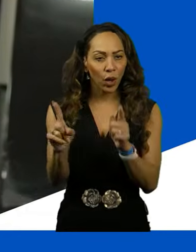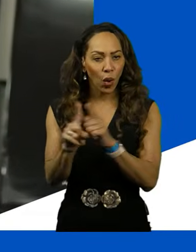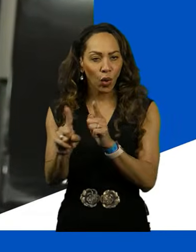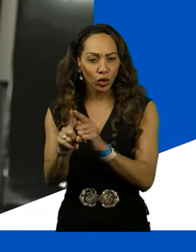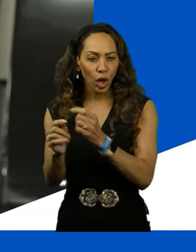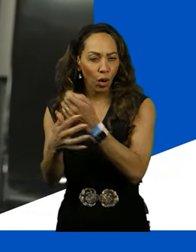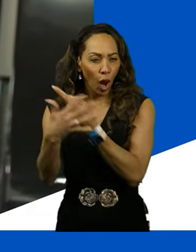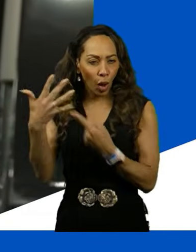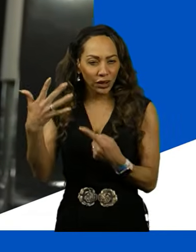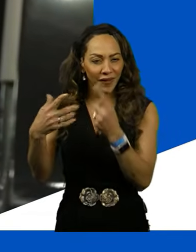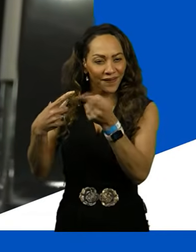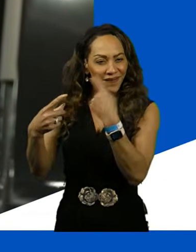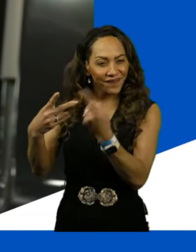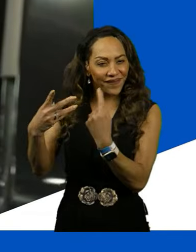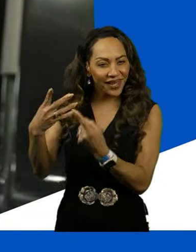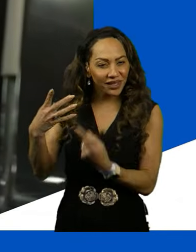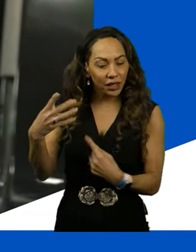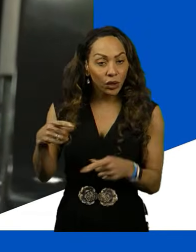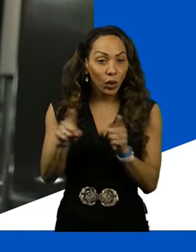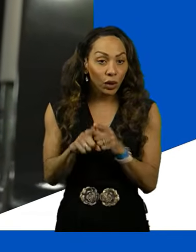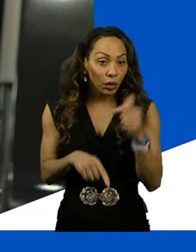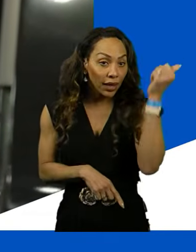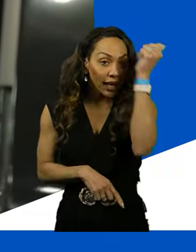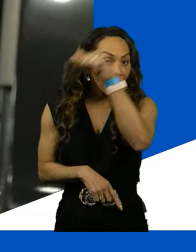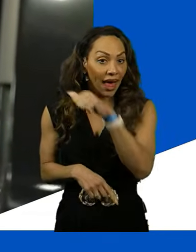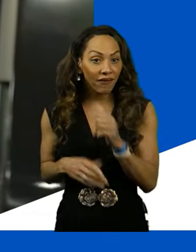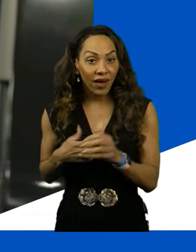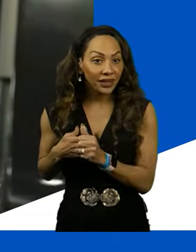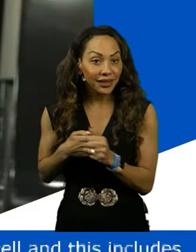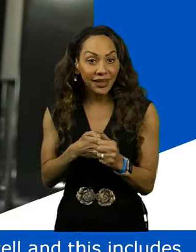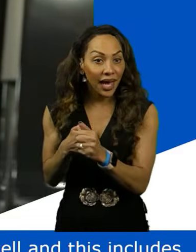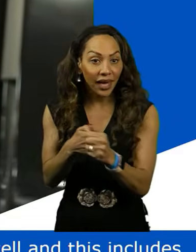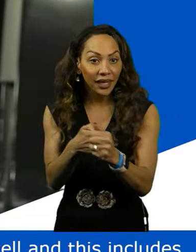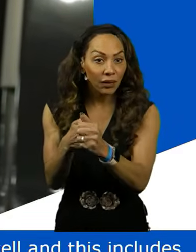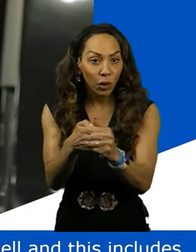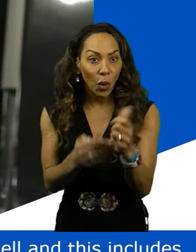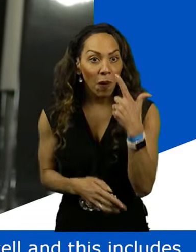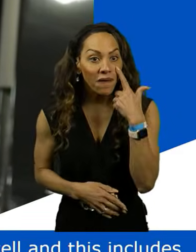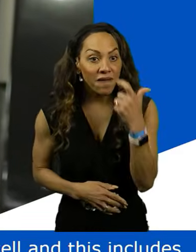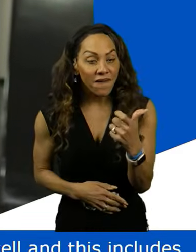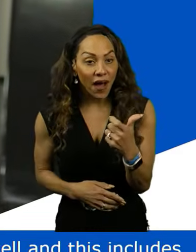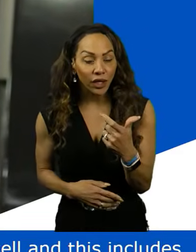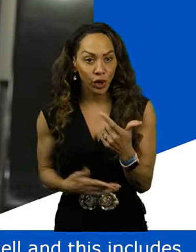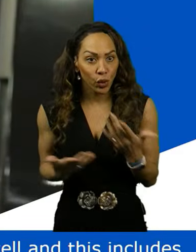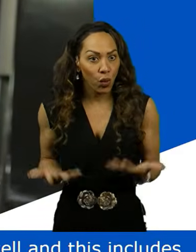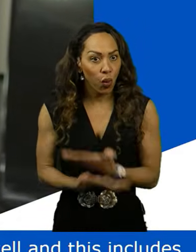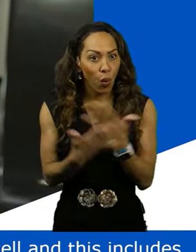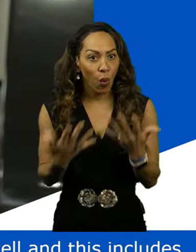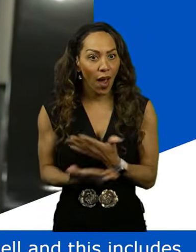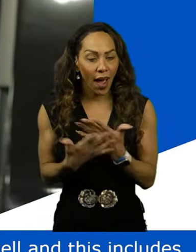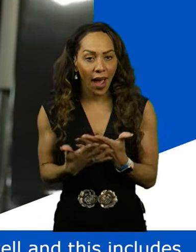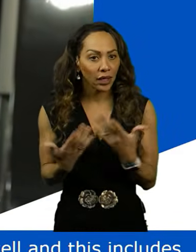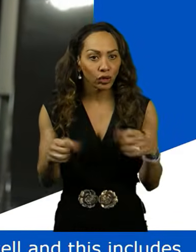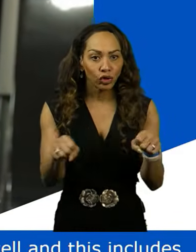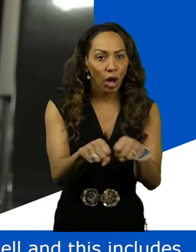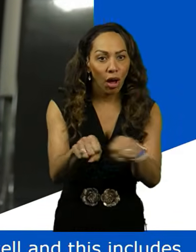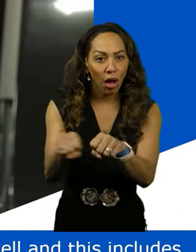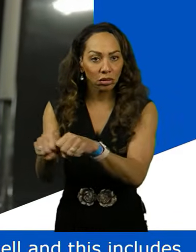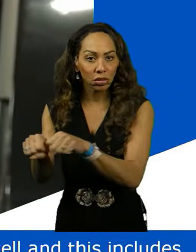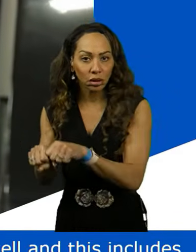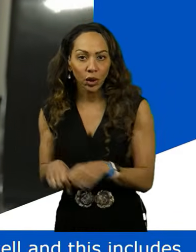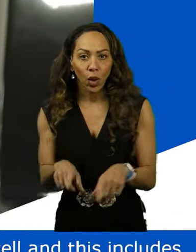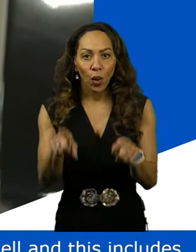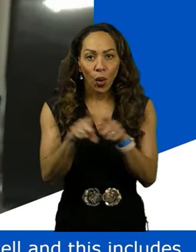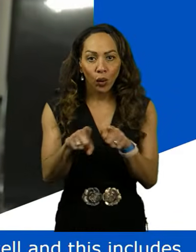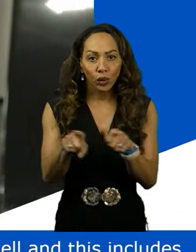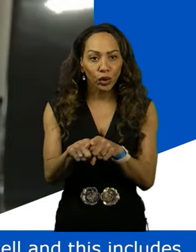with features including clever sat-nav that charging points around you as you drive along. And we've also got sat-nav route